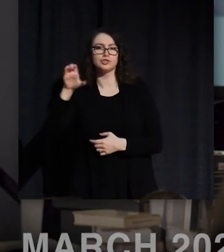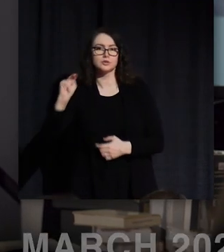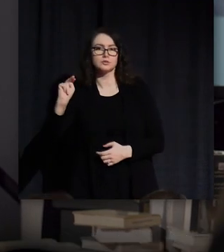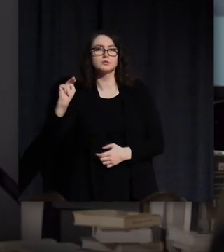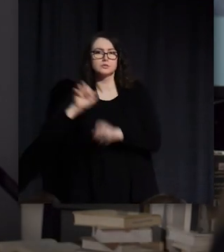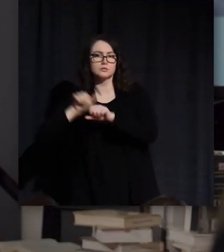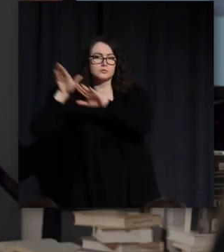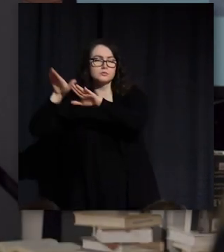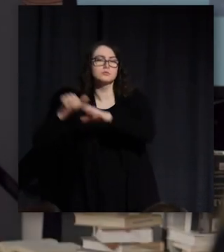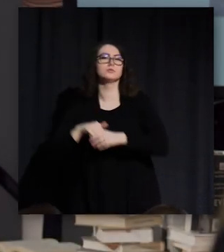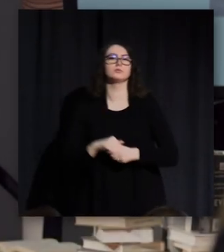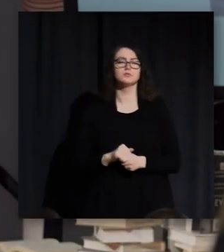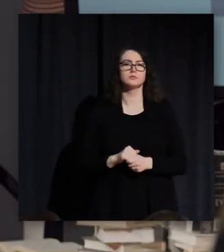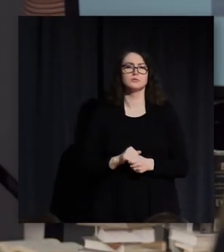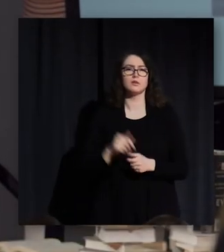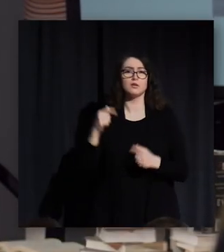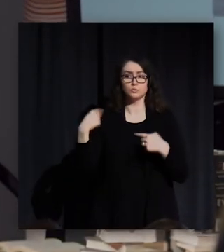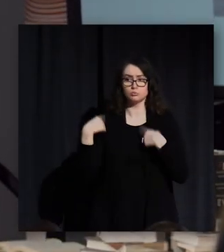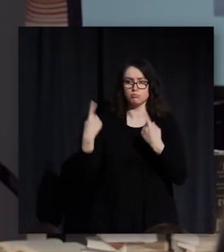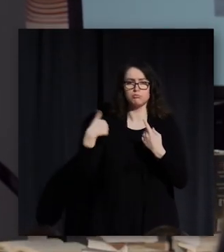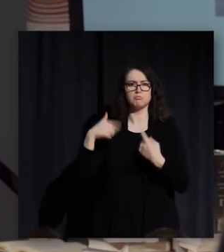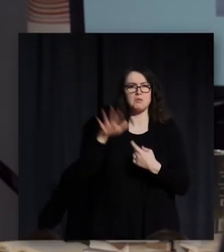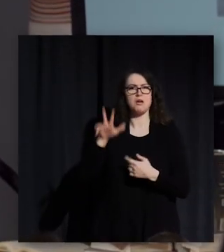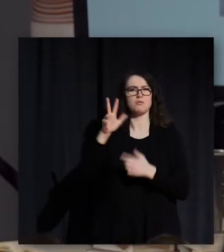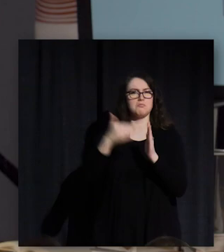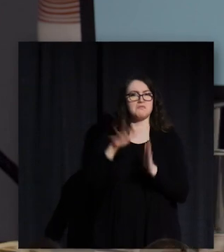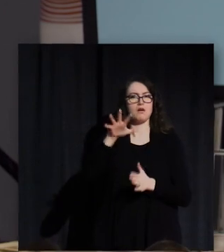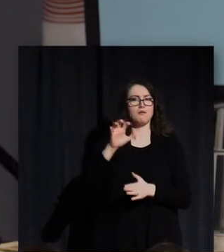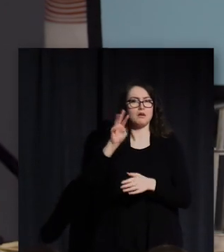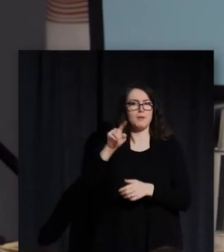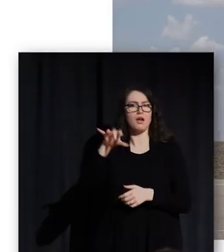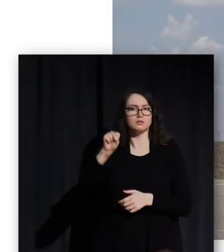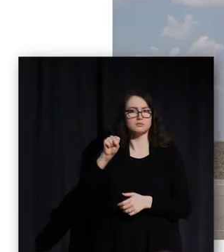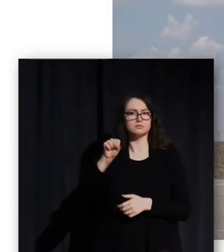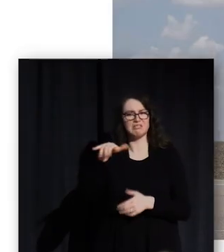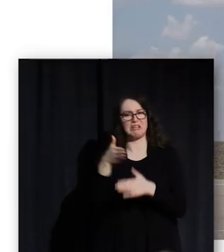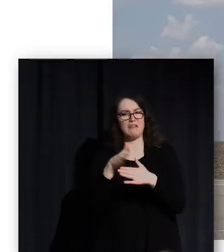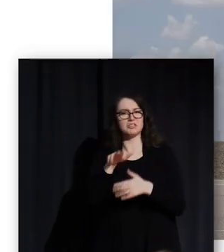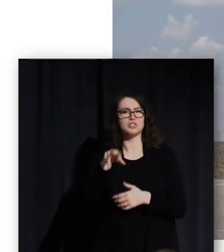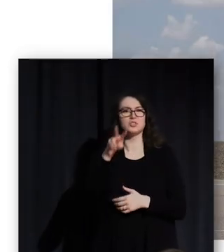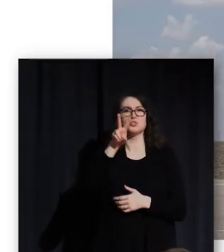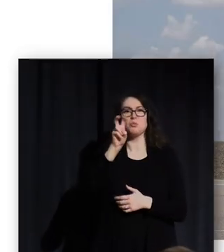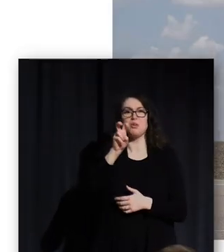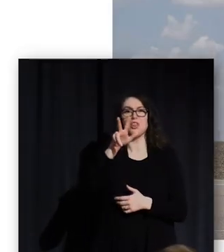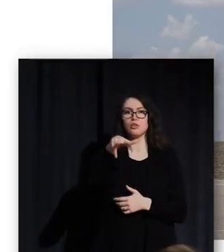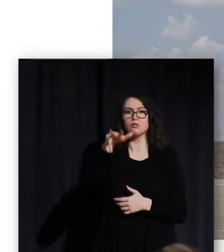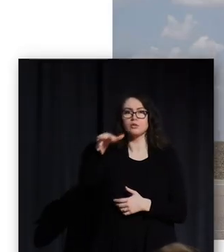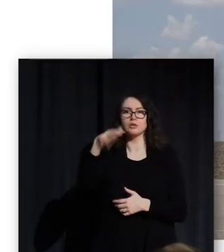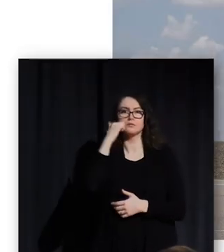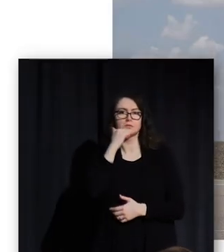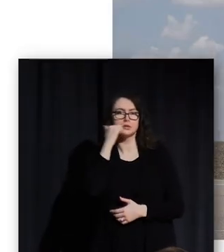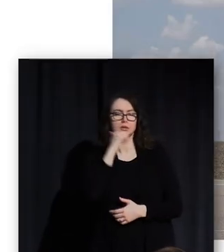Mountains. I've ridden 3,500 miles. That's an average of 233 miles per